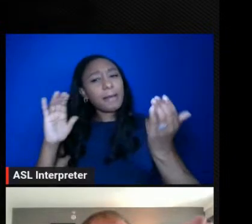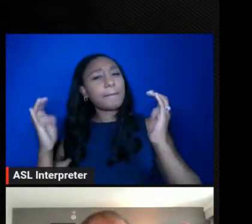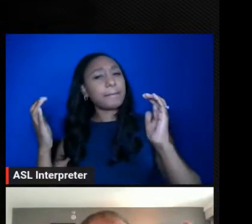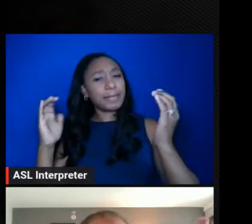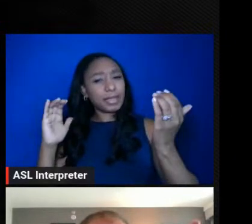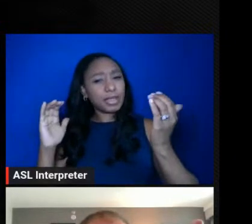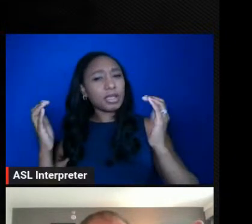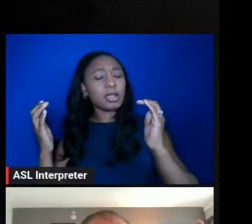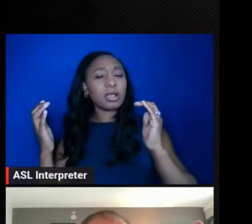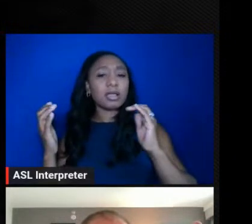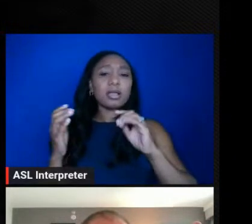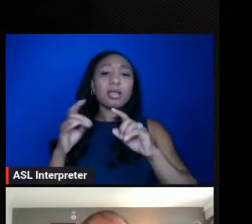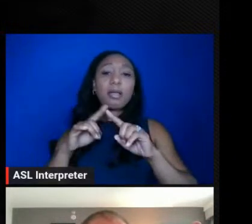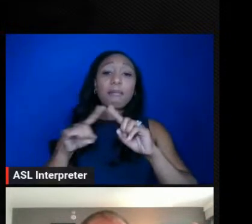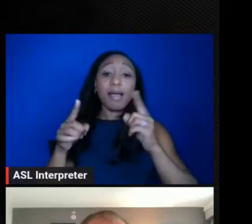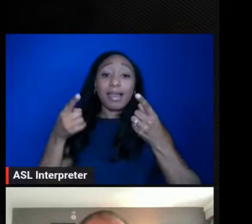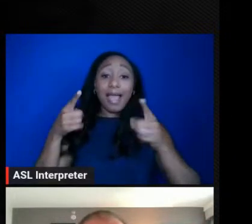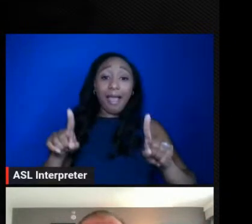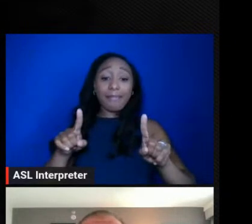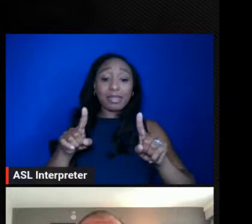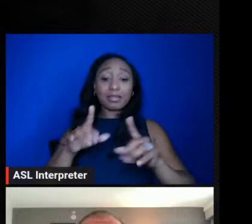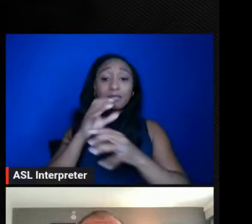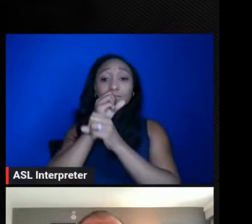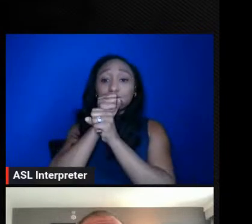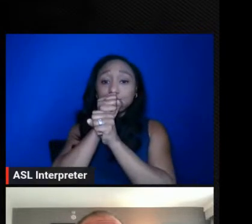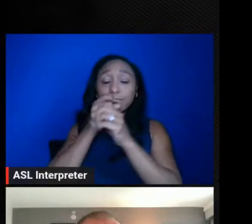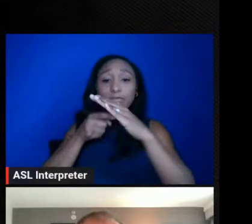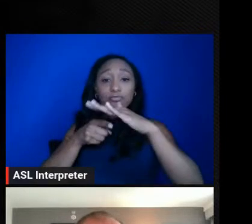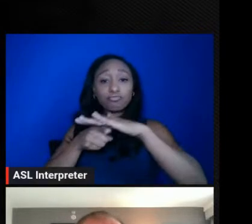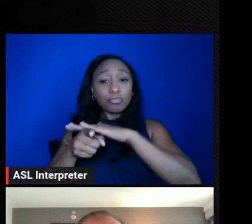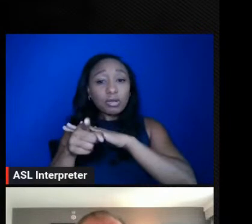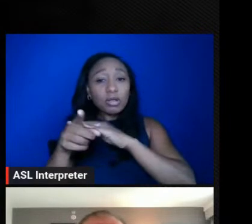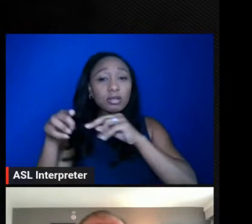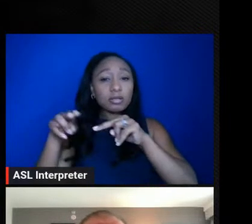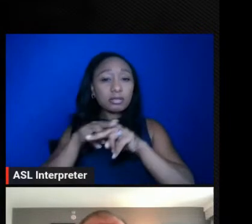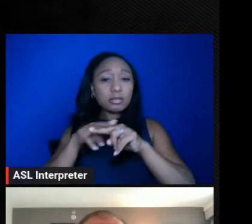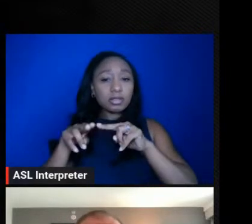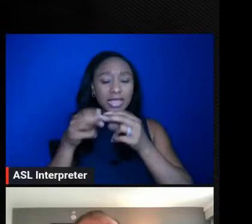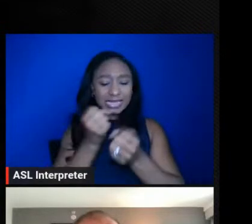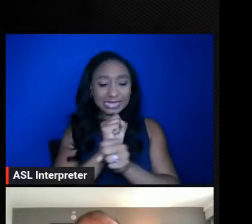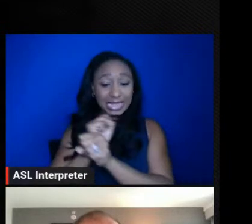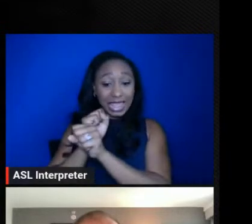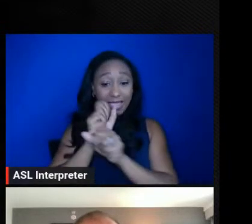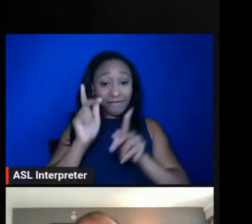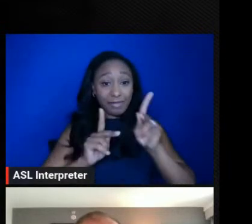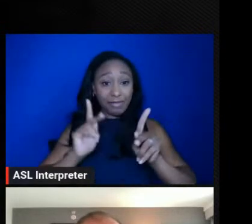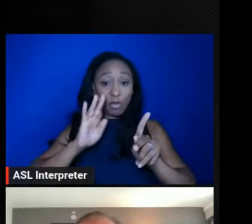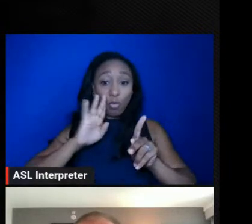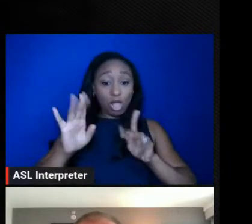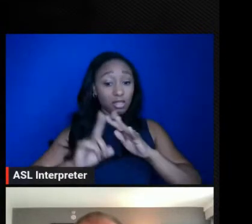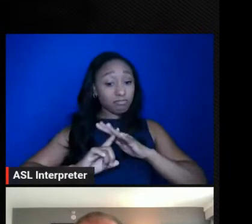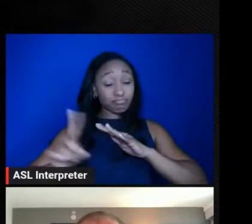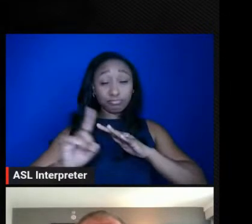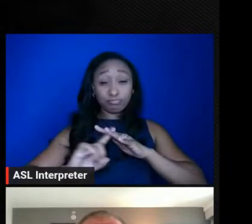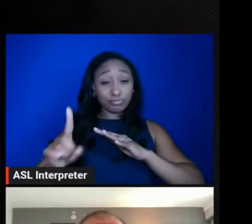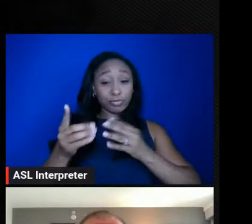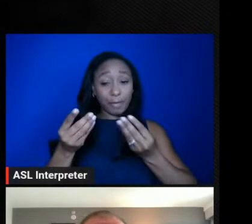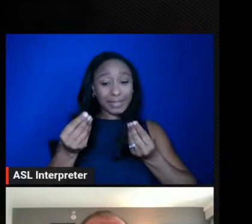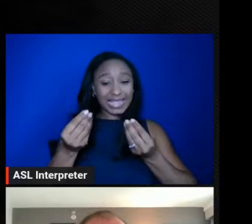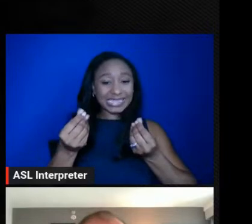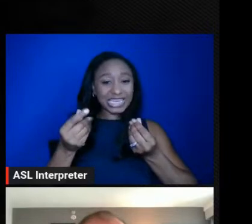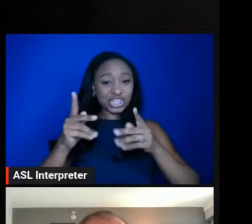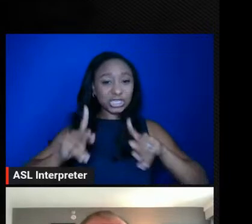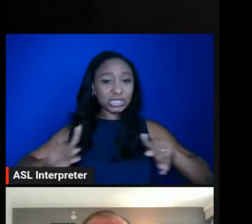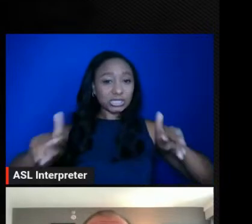On the Underground Railroad, enslaved people would abandon southern plantations and trek usually